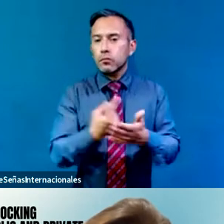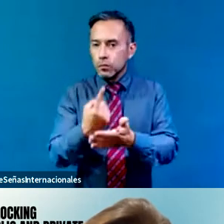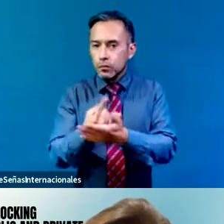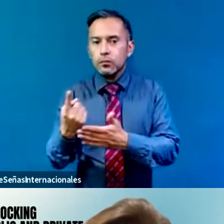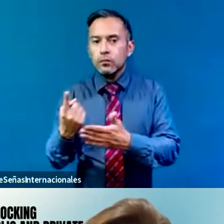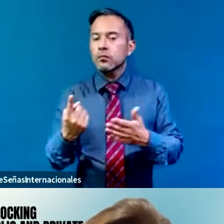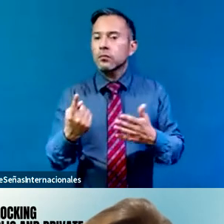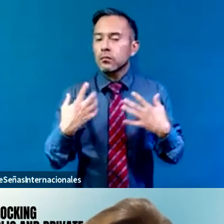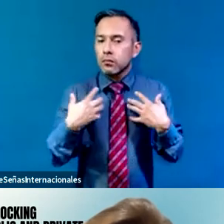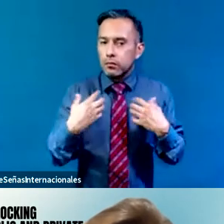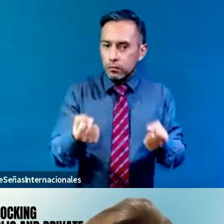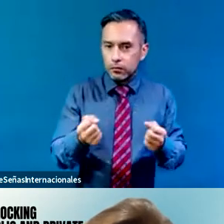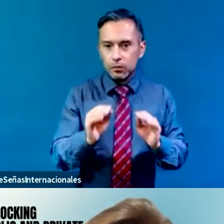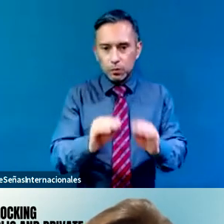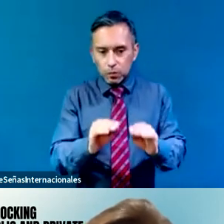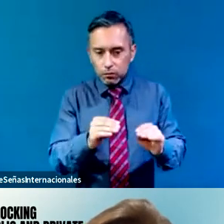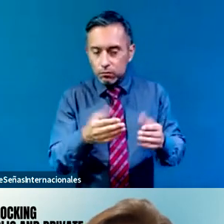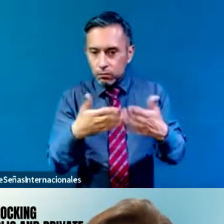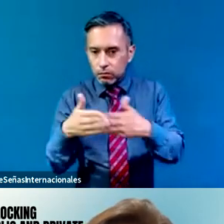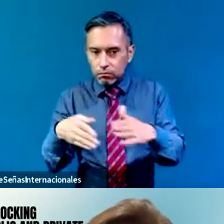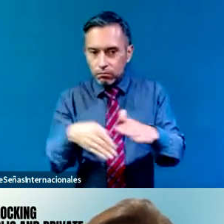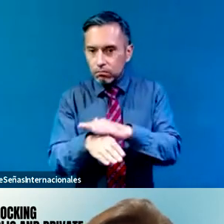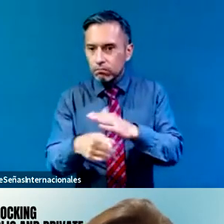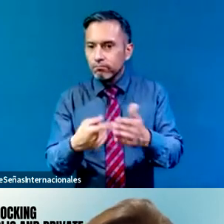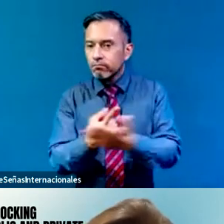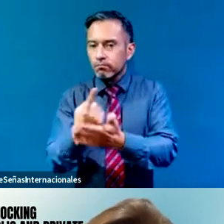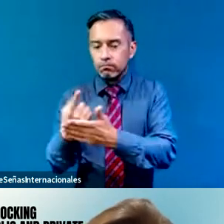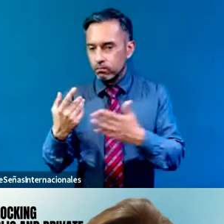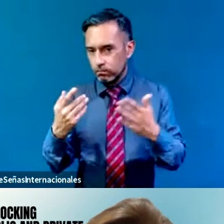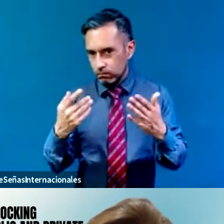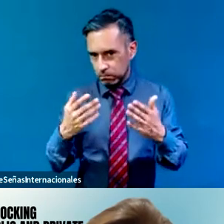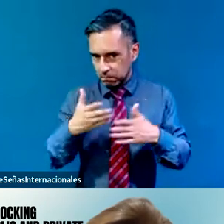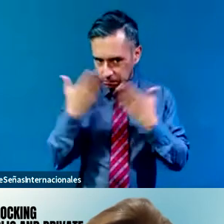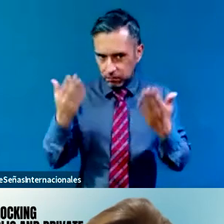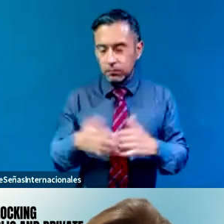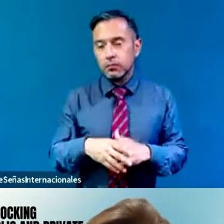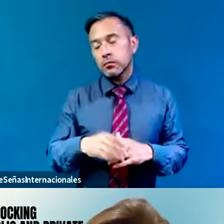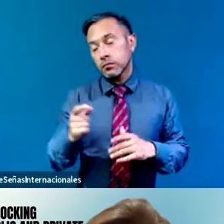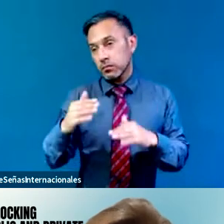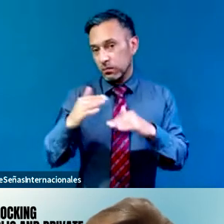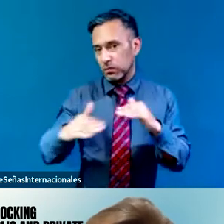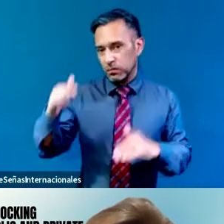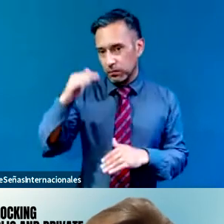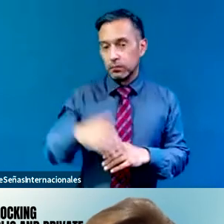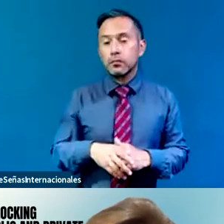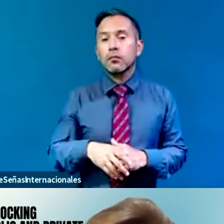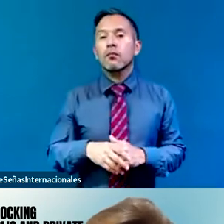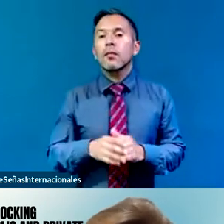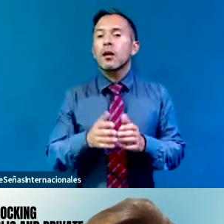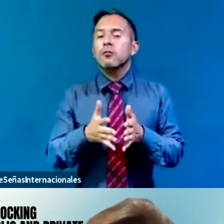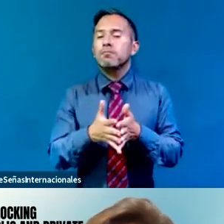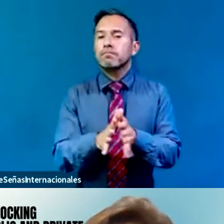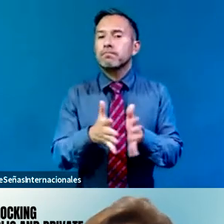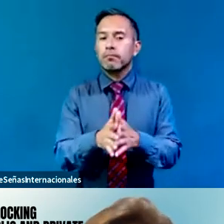economic life at a high level. And when you bring in the harsh realities of COVID-19 into this architecture, the result